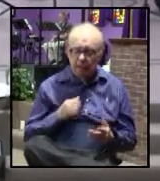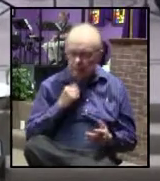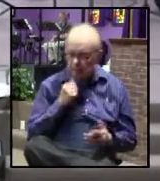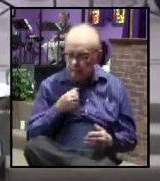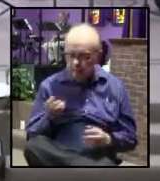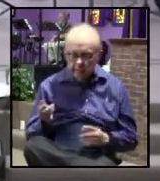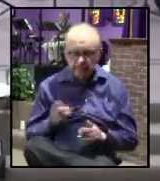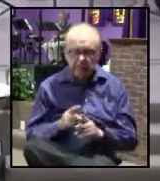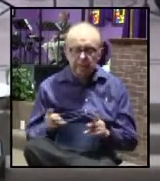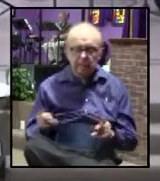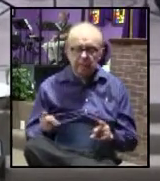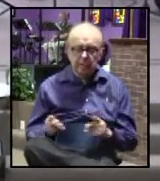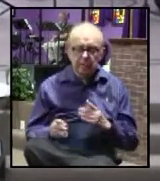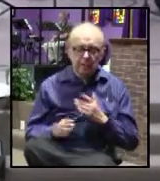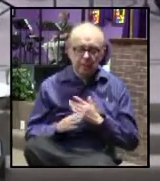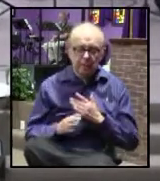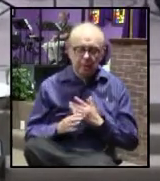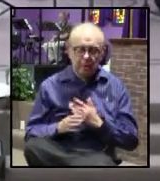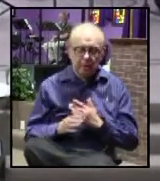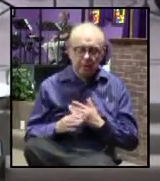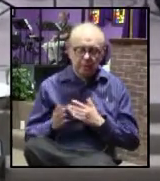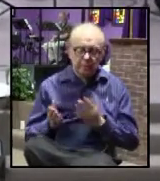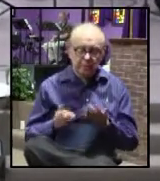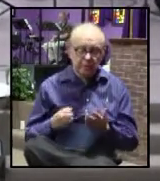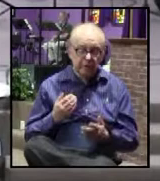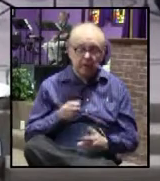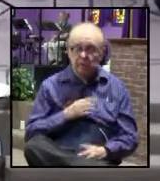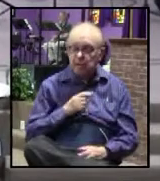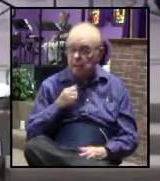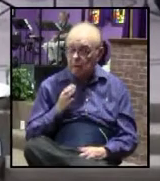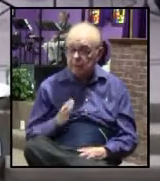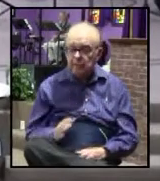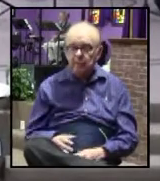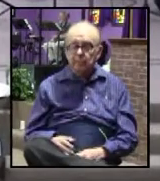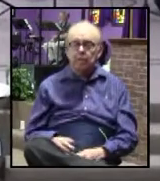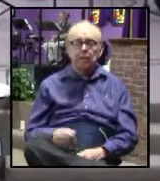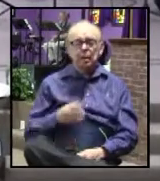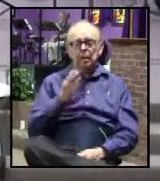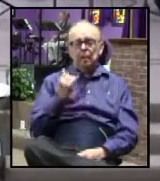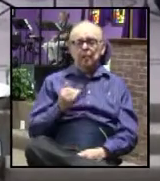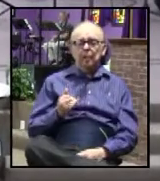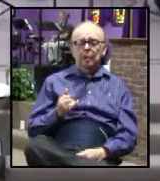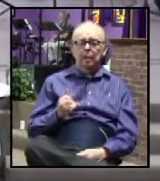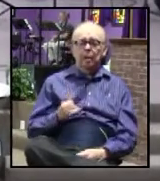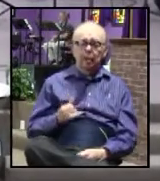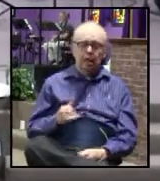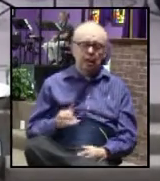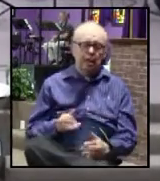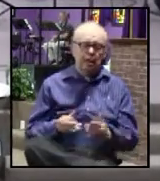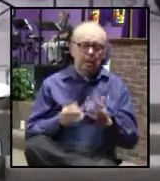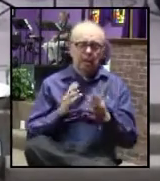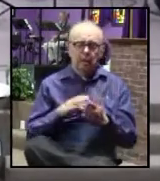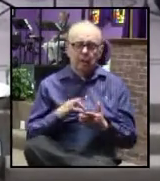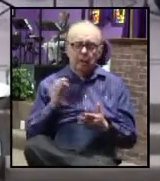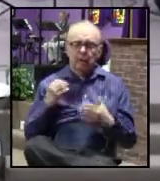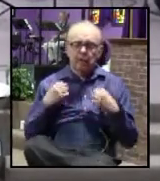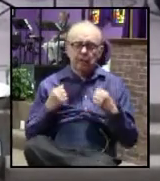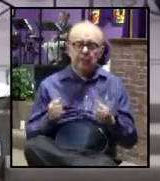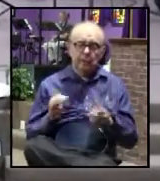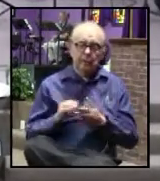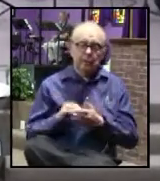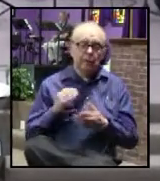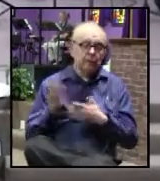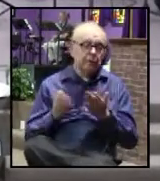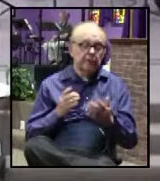not letting any of that get in our way of serving our God. Because why? We're finding healing in the fact that we're